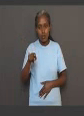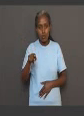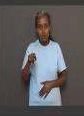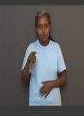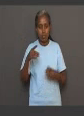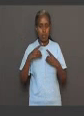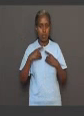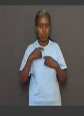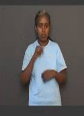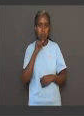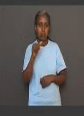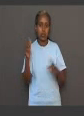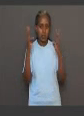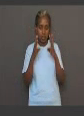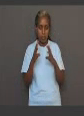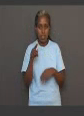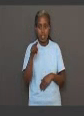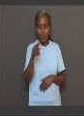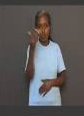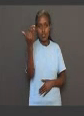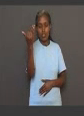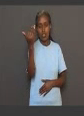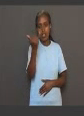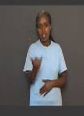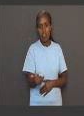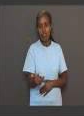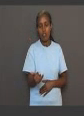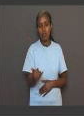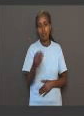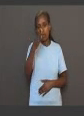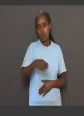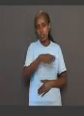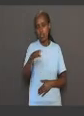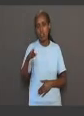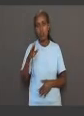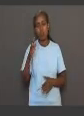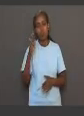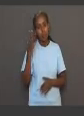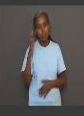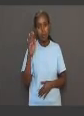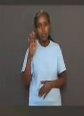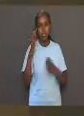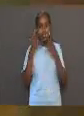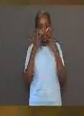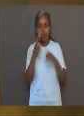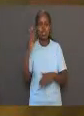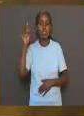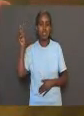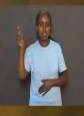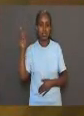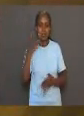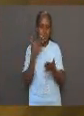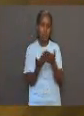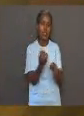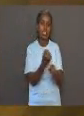trouble. Your graph probably looks like this. Well done.